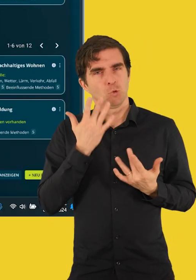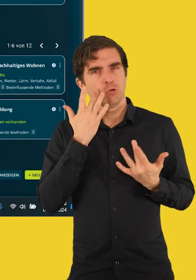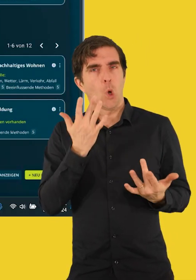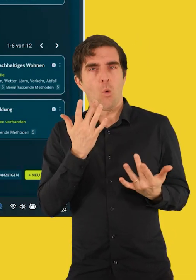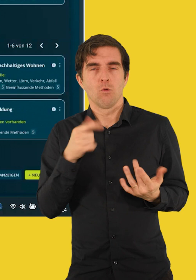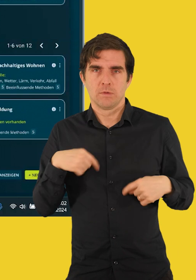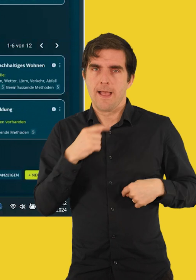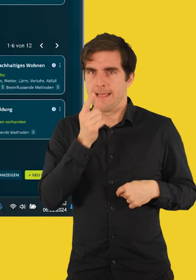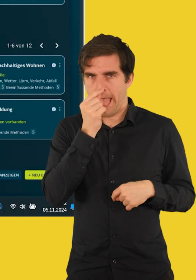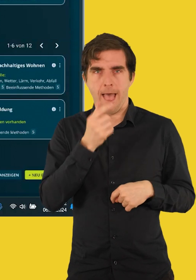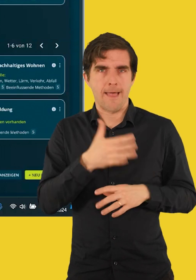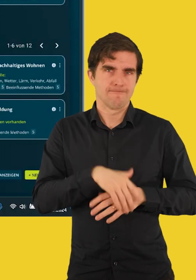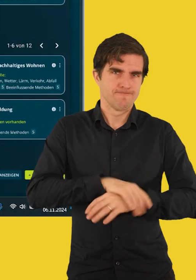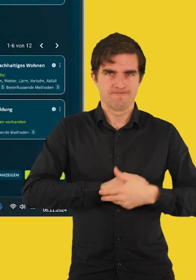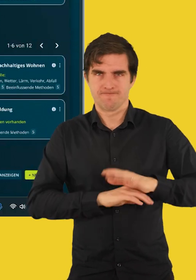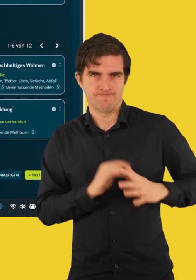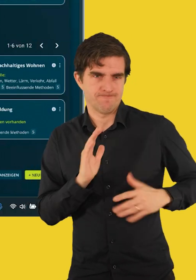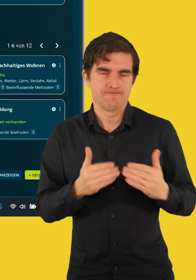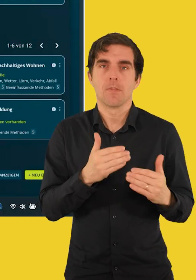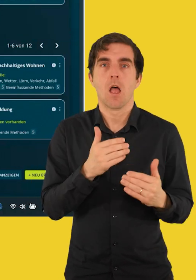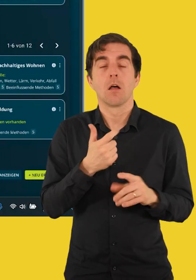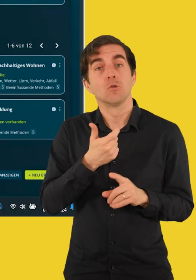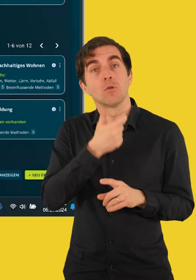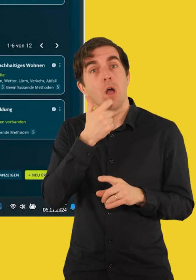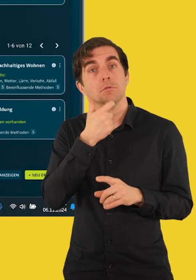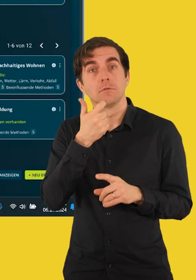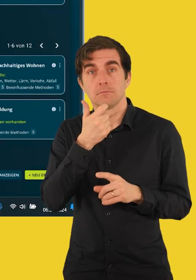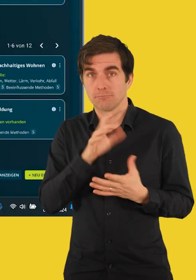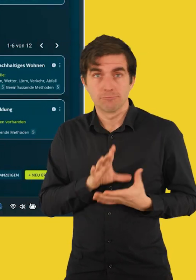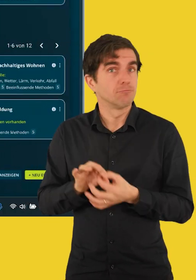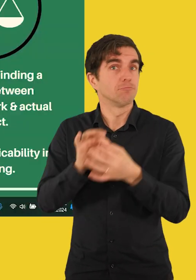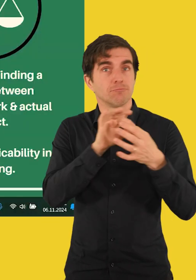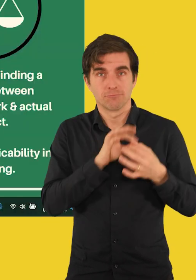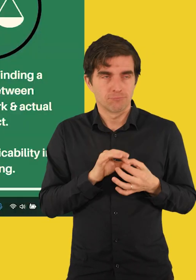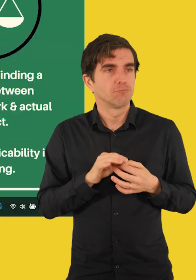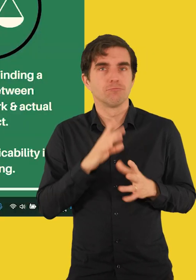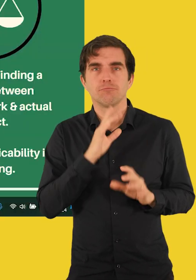just show where we are stood in terms of the dimensions of the donut.